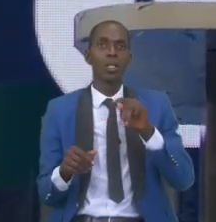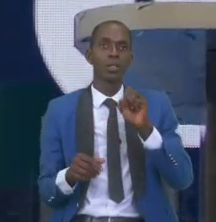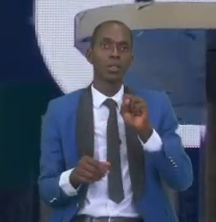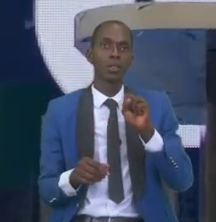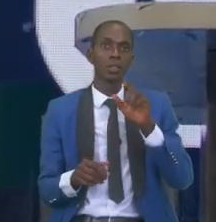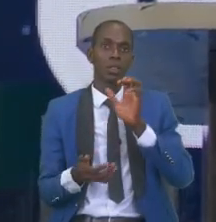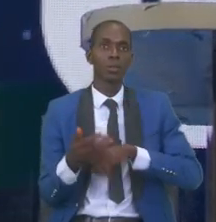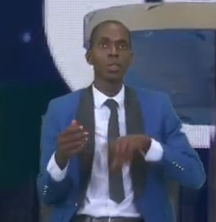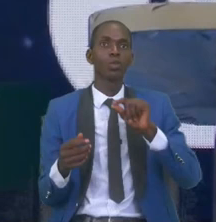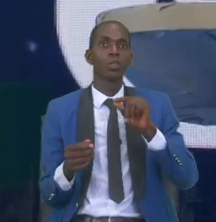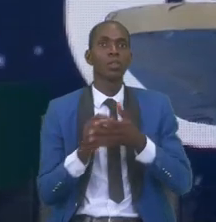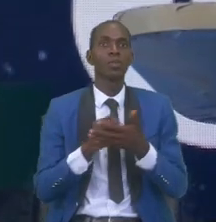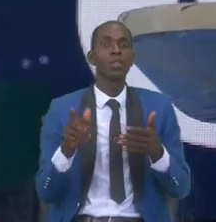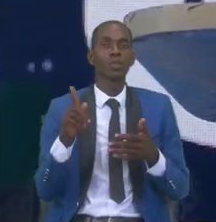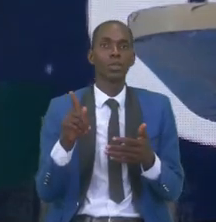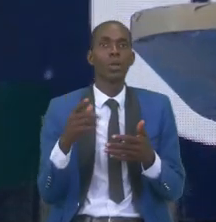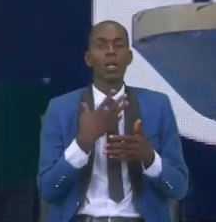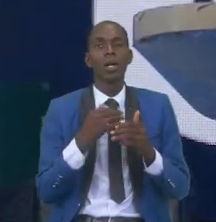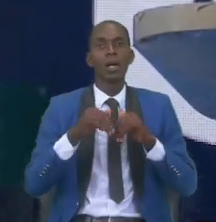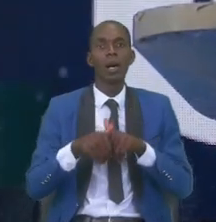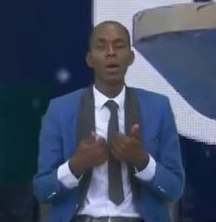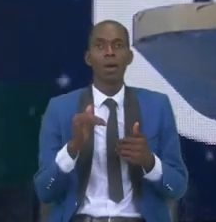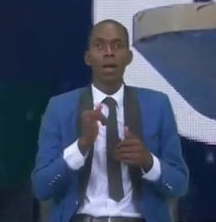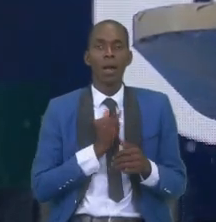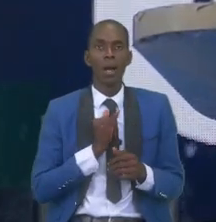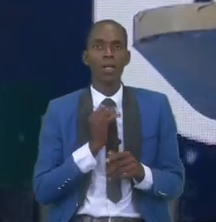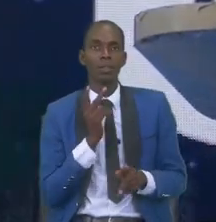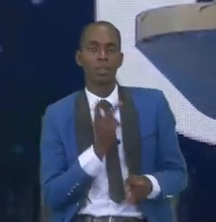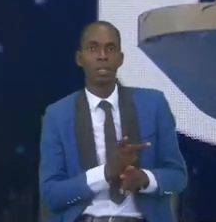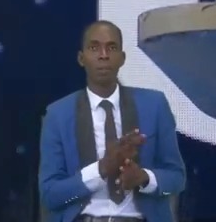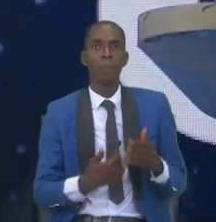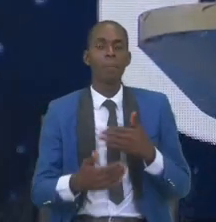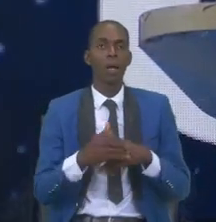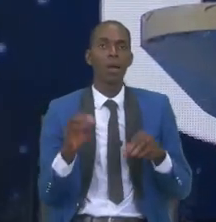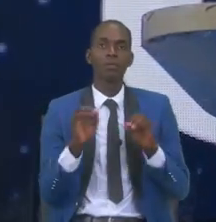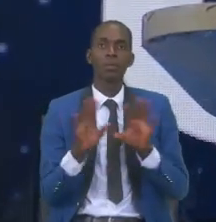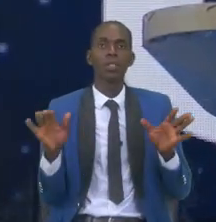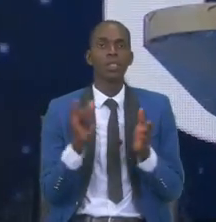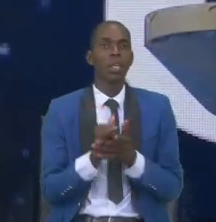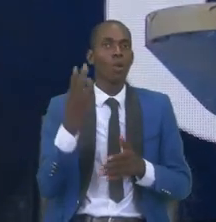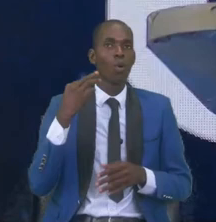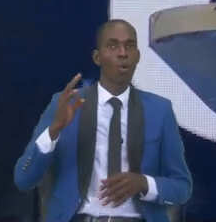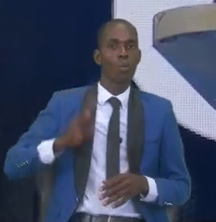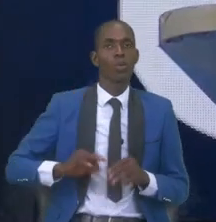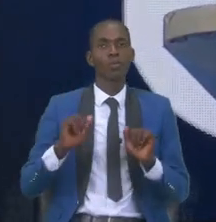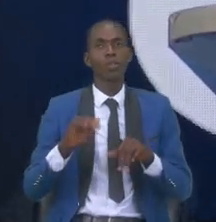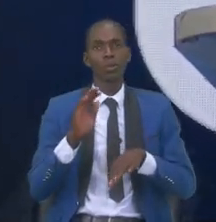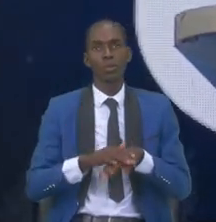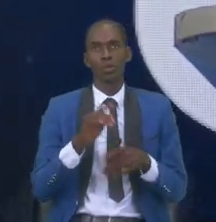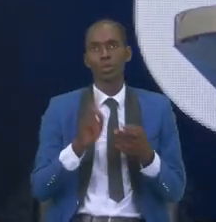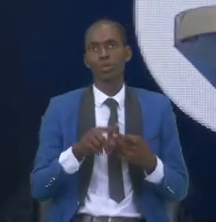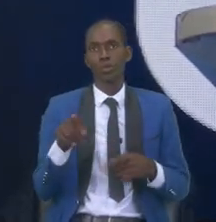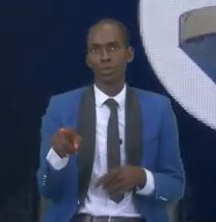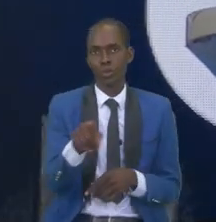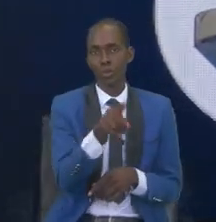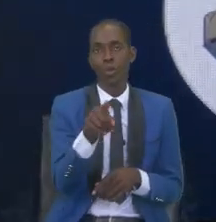And how I kept back nothing that was profitable unto you, but